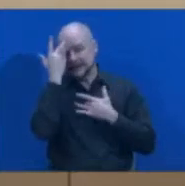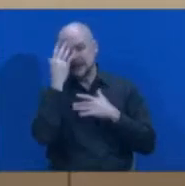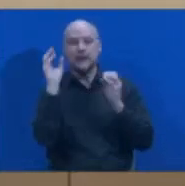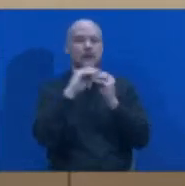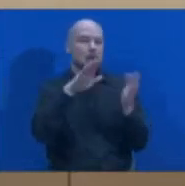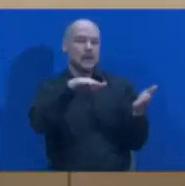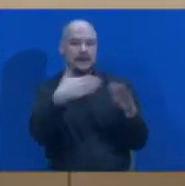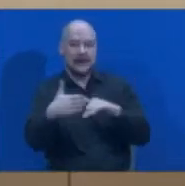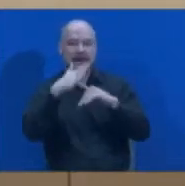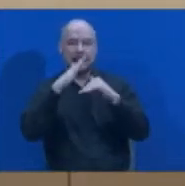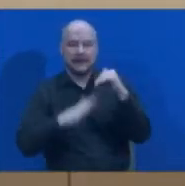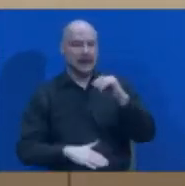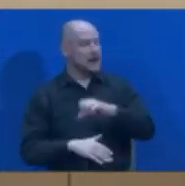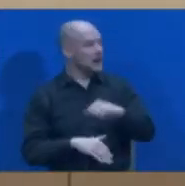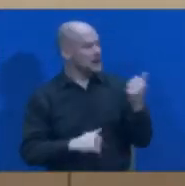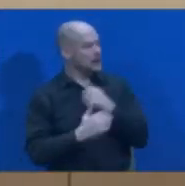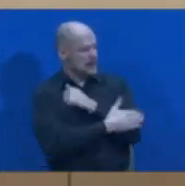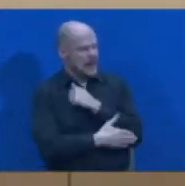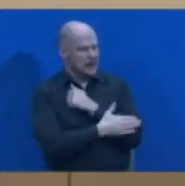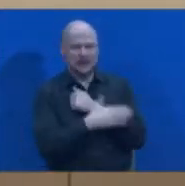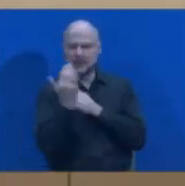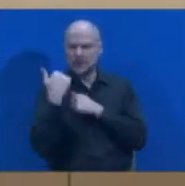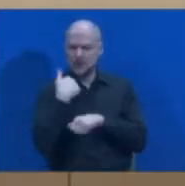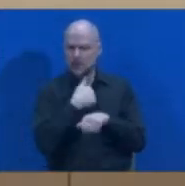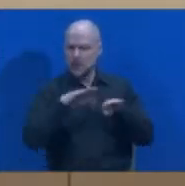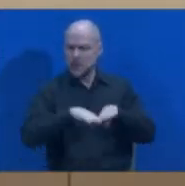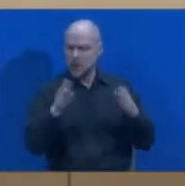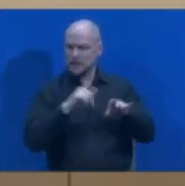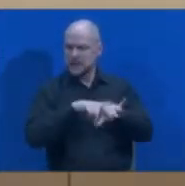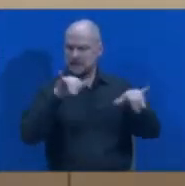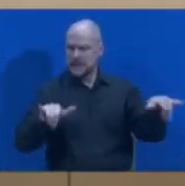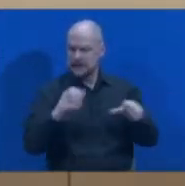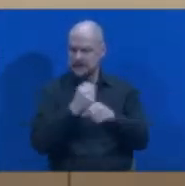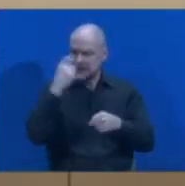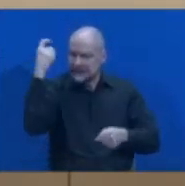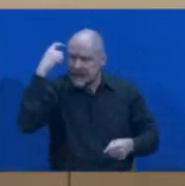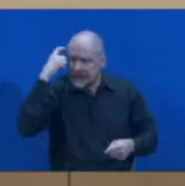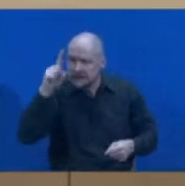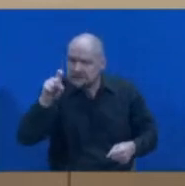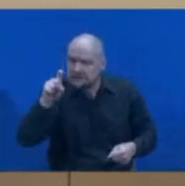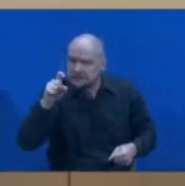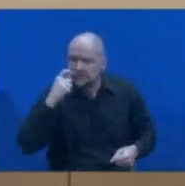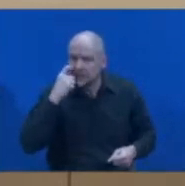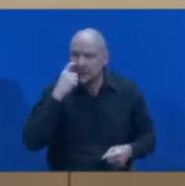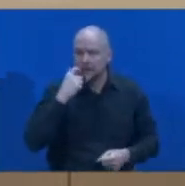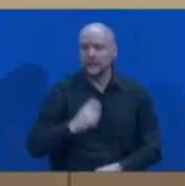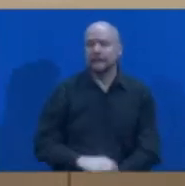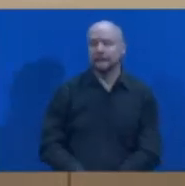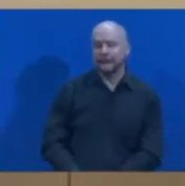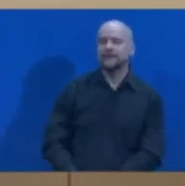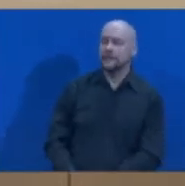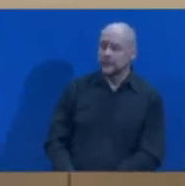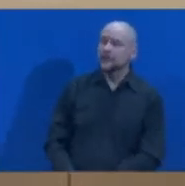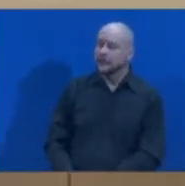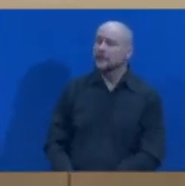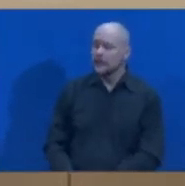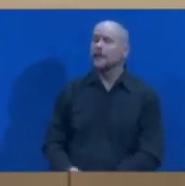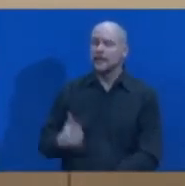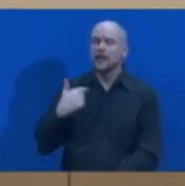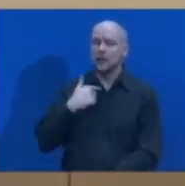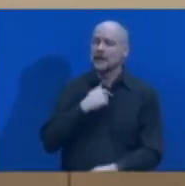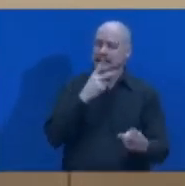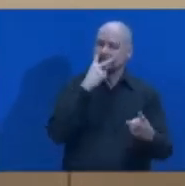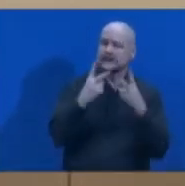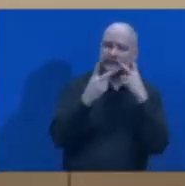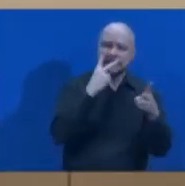state? Well, we've seen more, but if we look at our trends, they've been pretty stable.